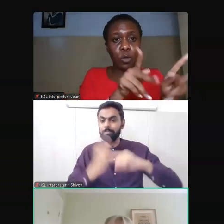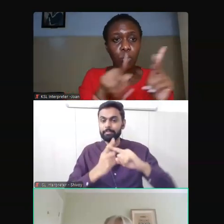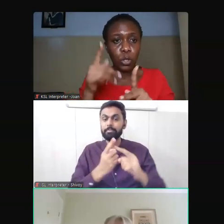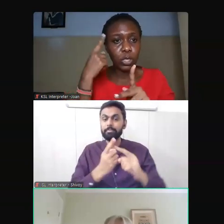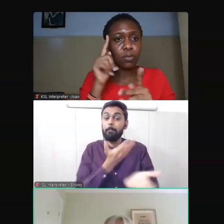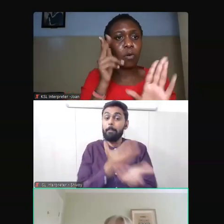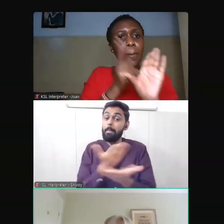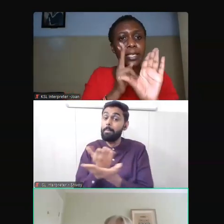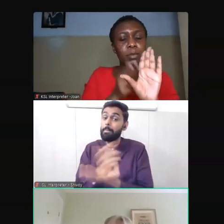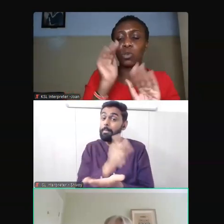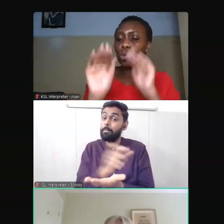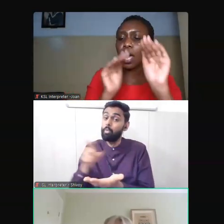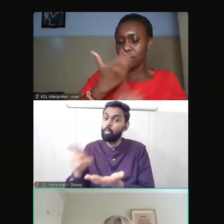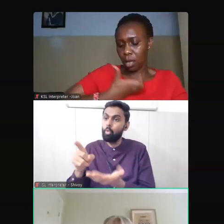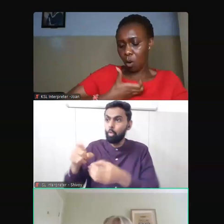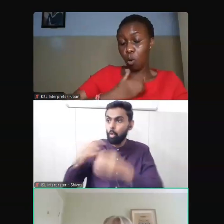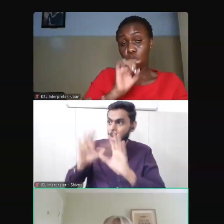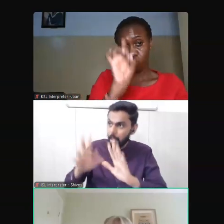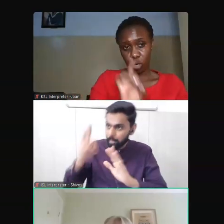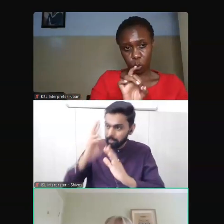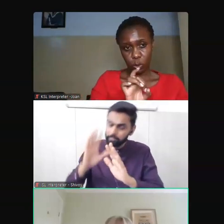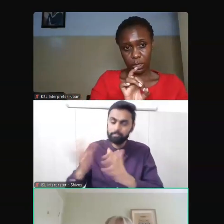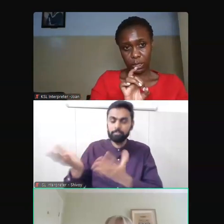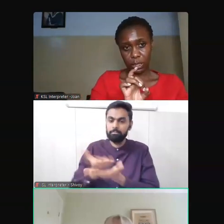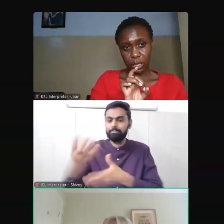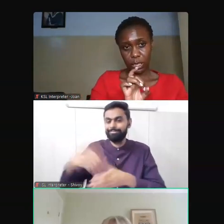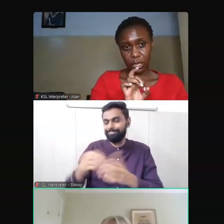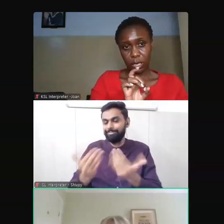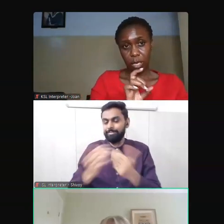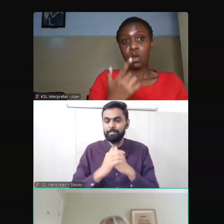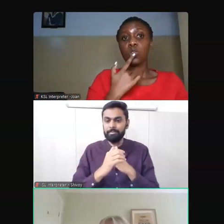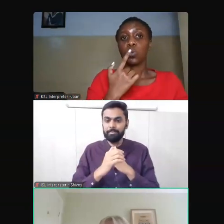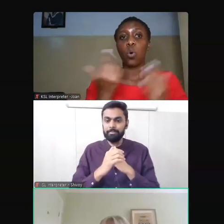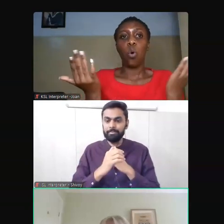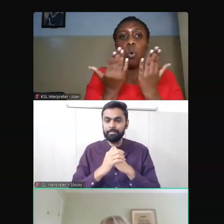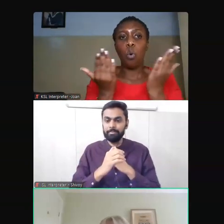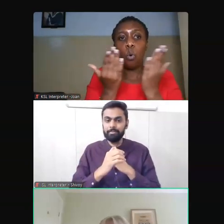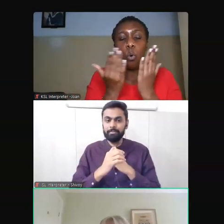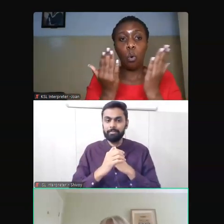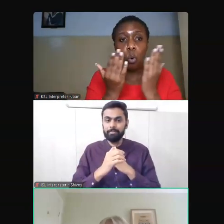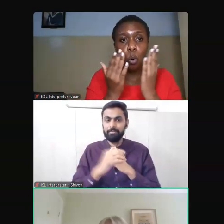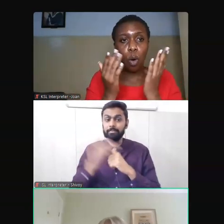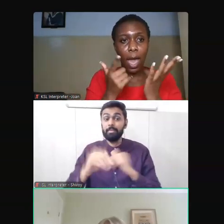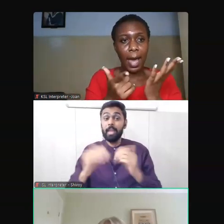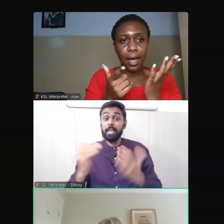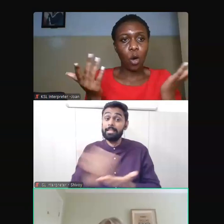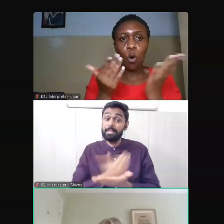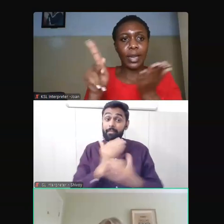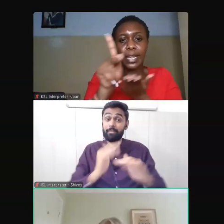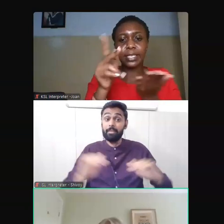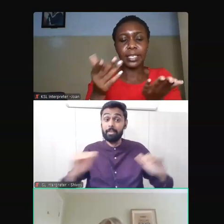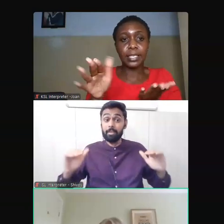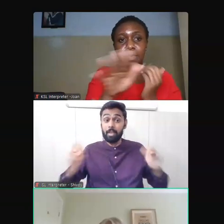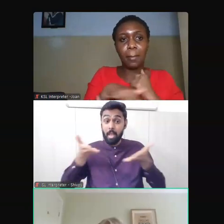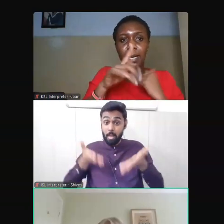to ask their own questions. So where does this fit into Save the Children's present